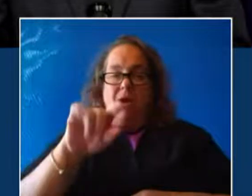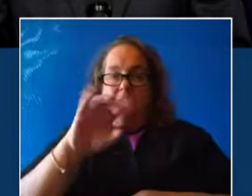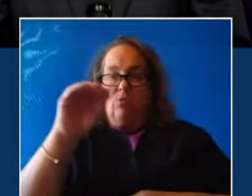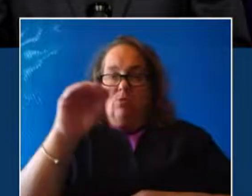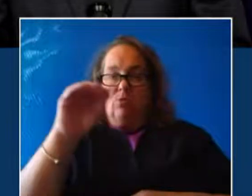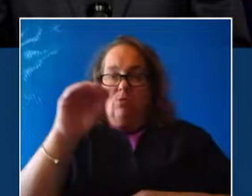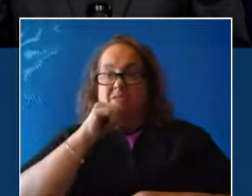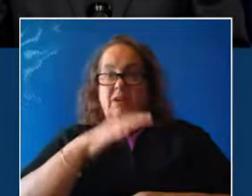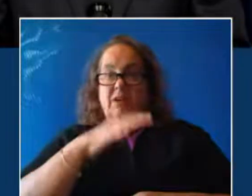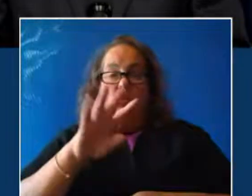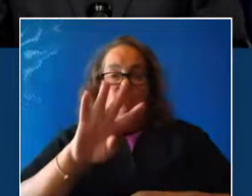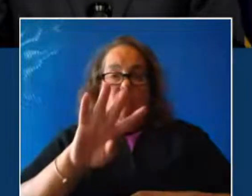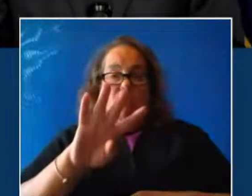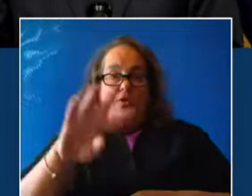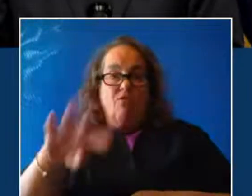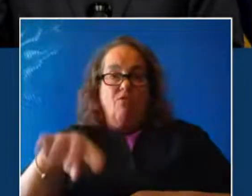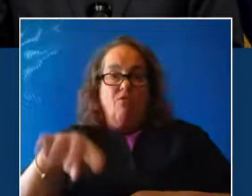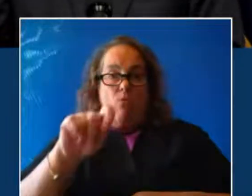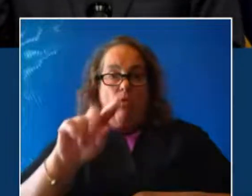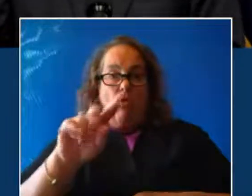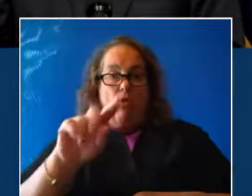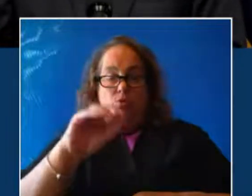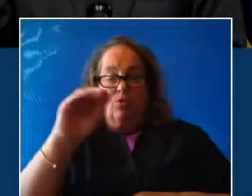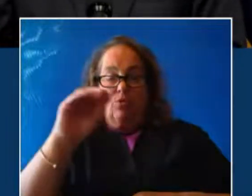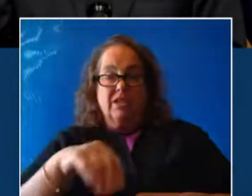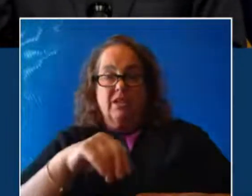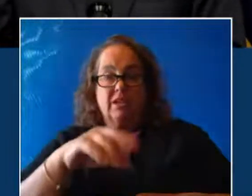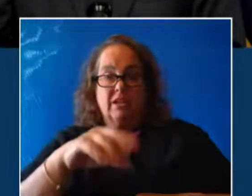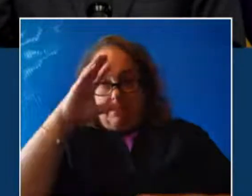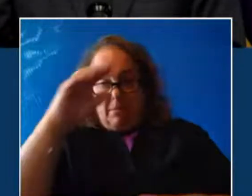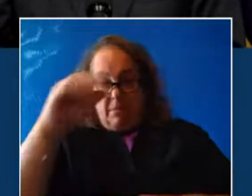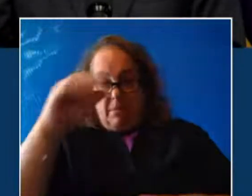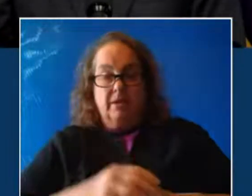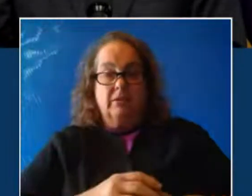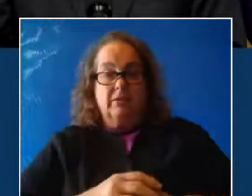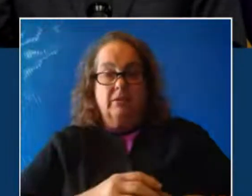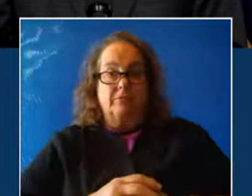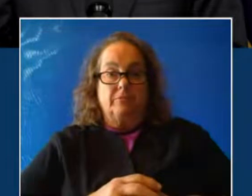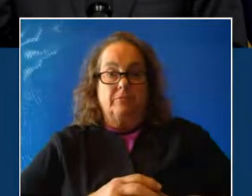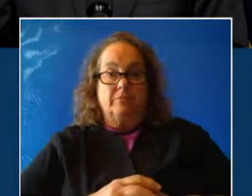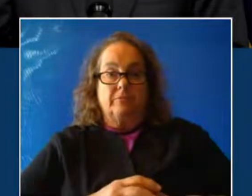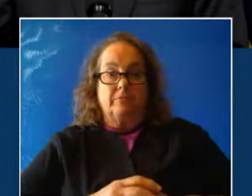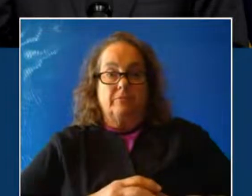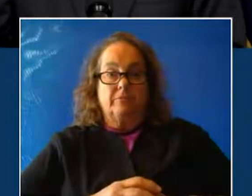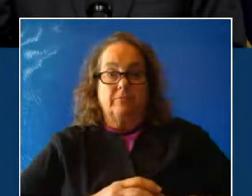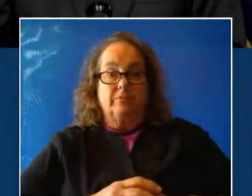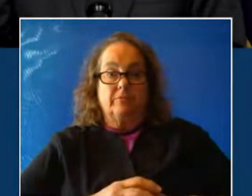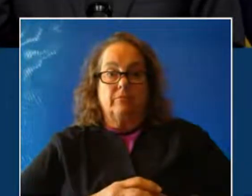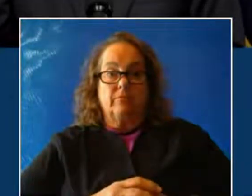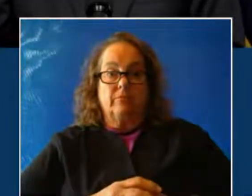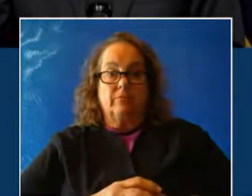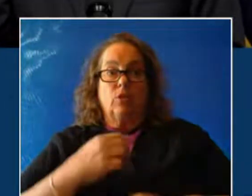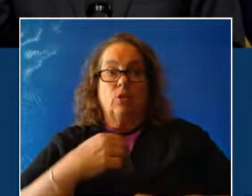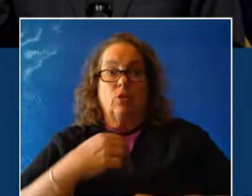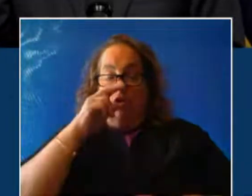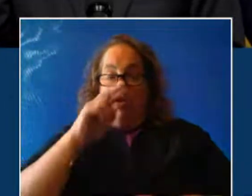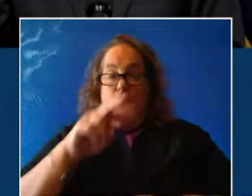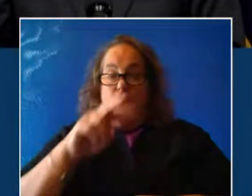male. When we look at race, we continue to improve incrementally. We are